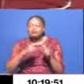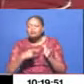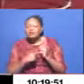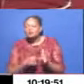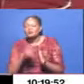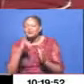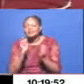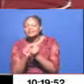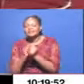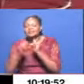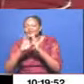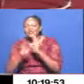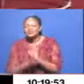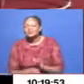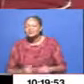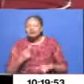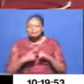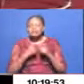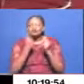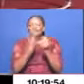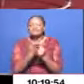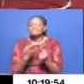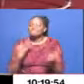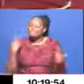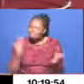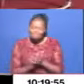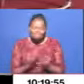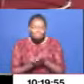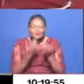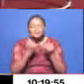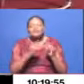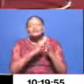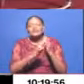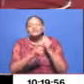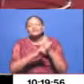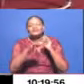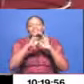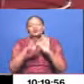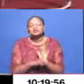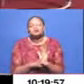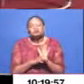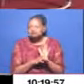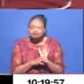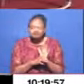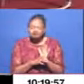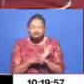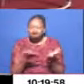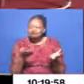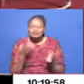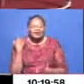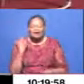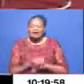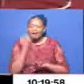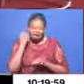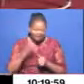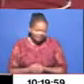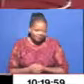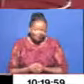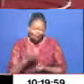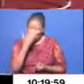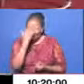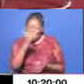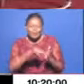Constitution? 12 years down the line, implementation of Chapter 6 of the Constitution is still proving to be a hard nut to crack. What is it that